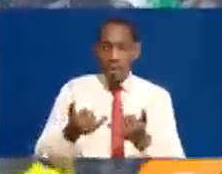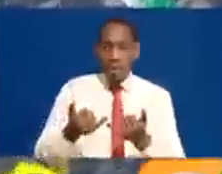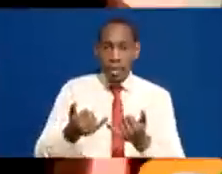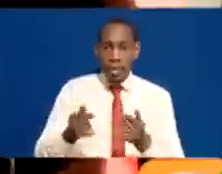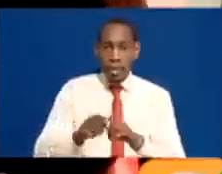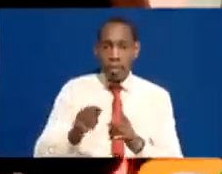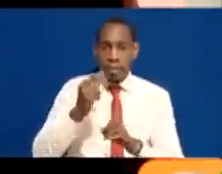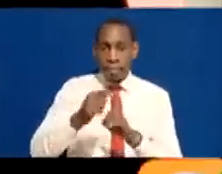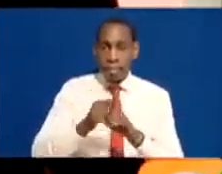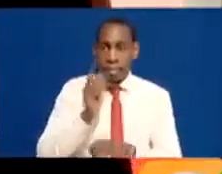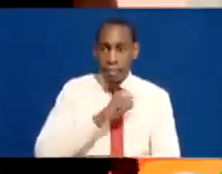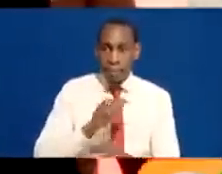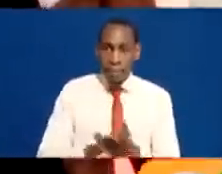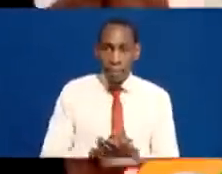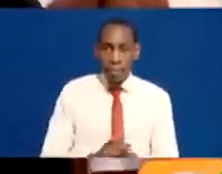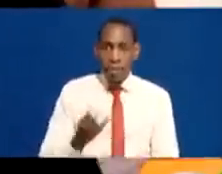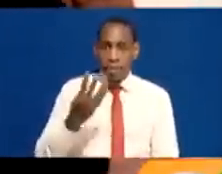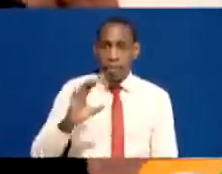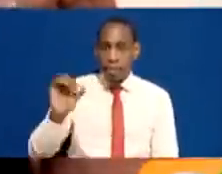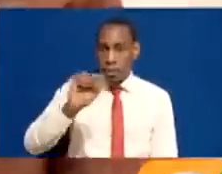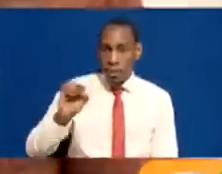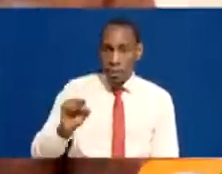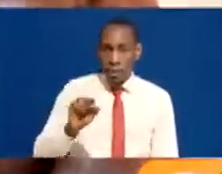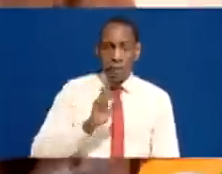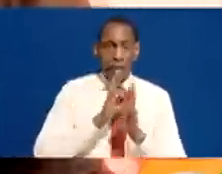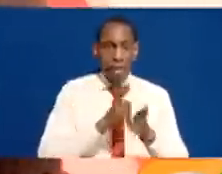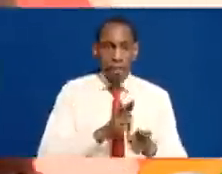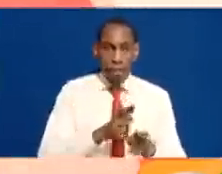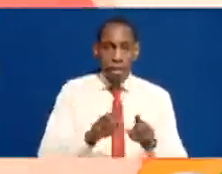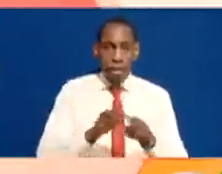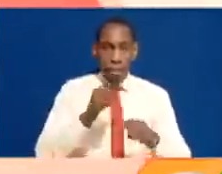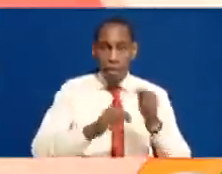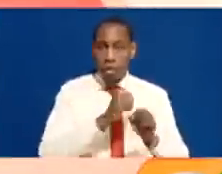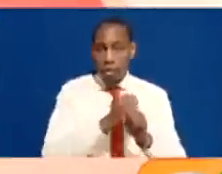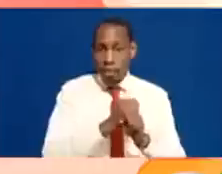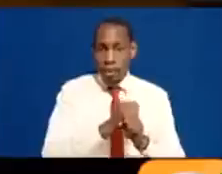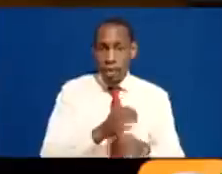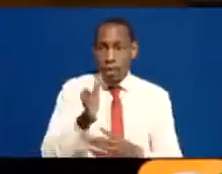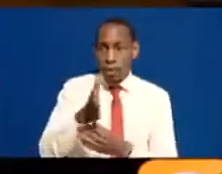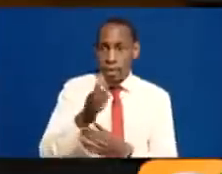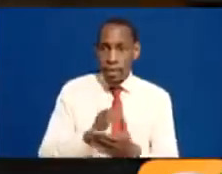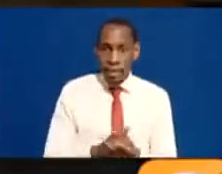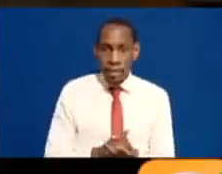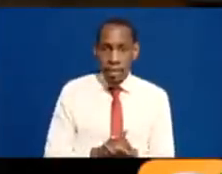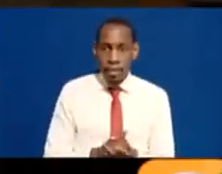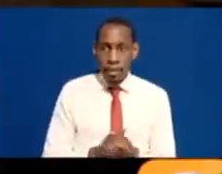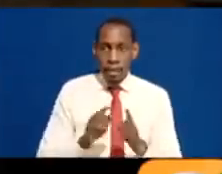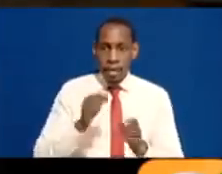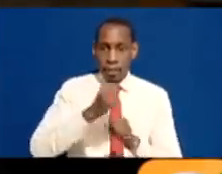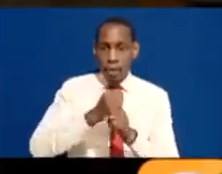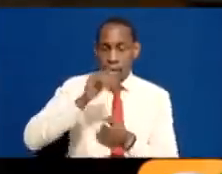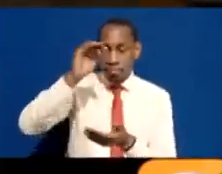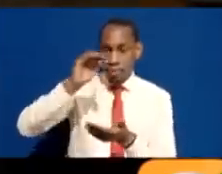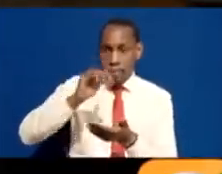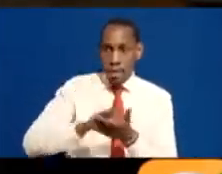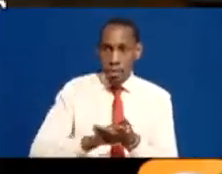tenure. At least four cabinet secretaries reported to be still on duty on Thursday, albeit at scaled-down